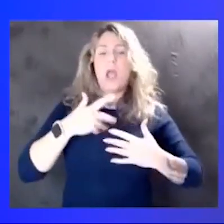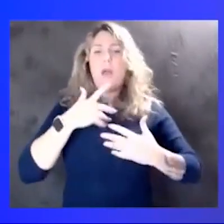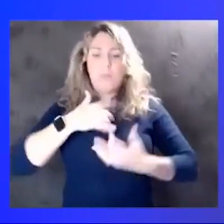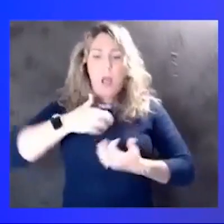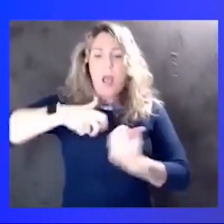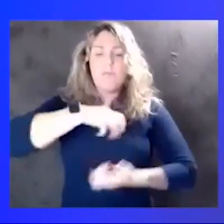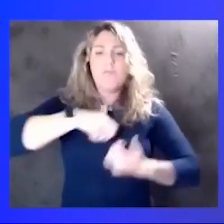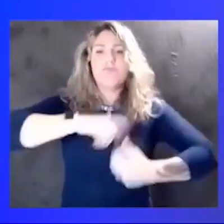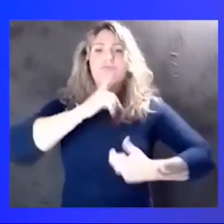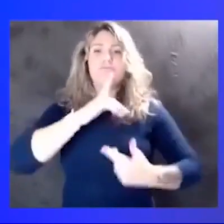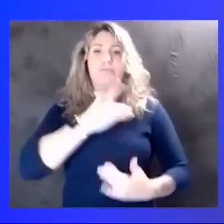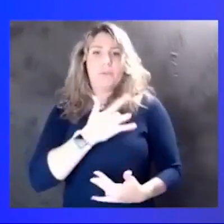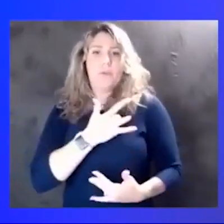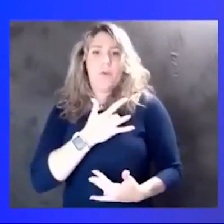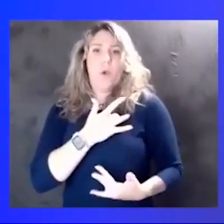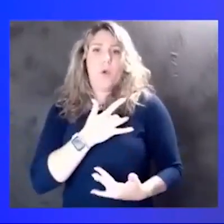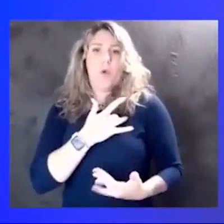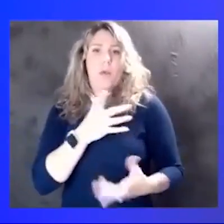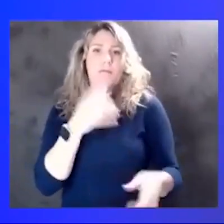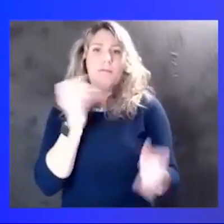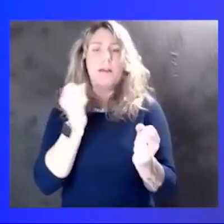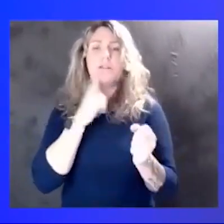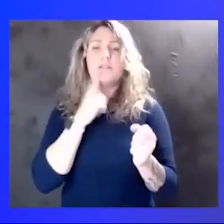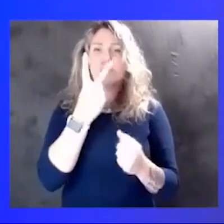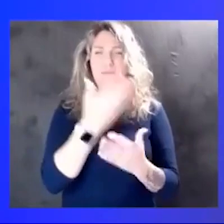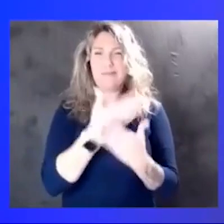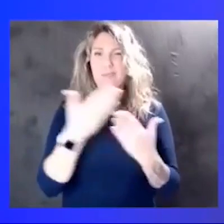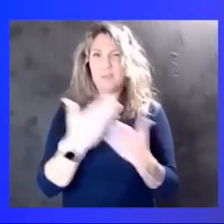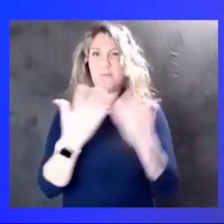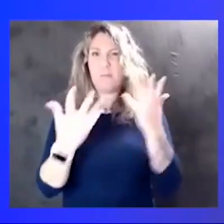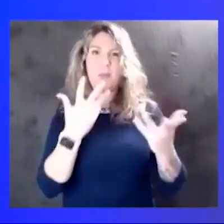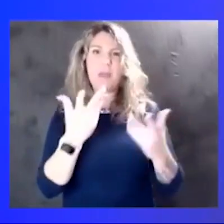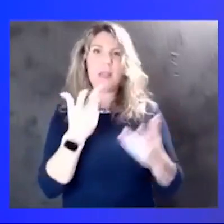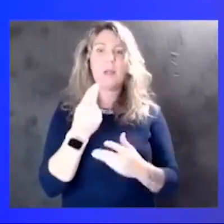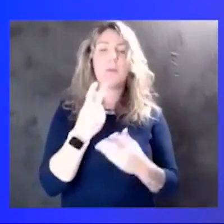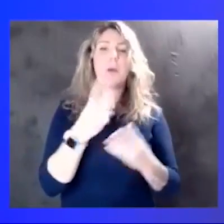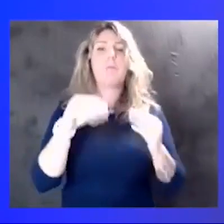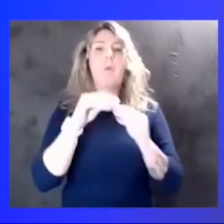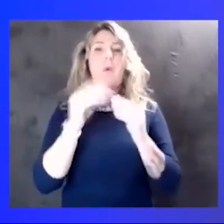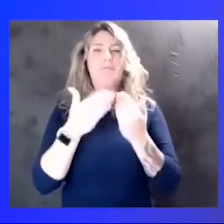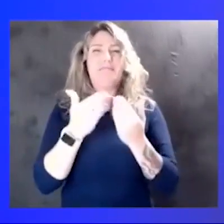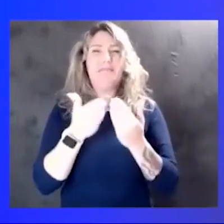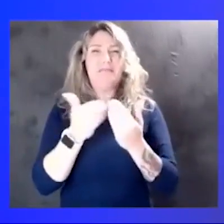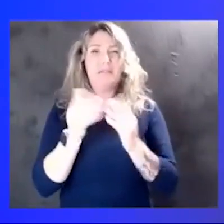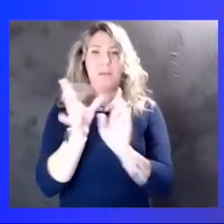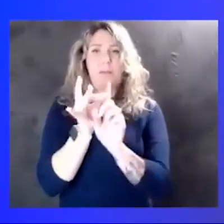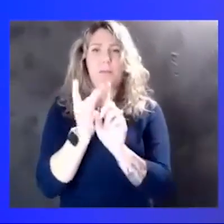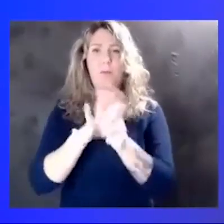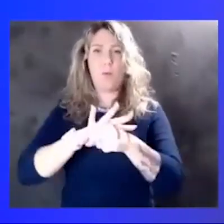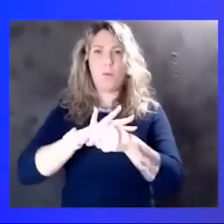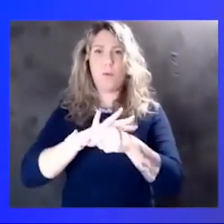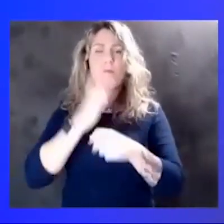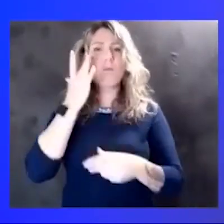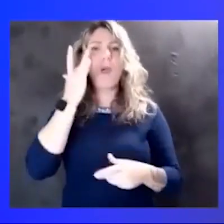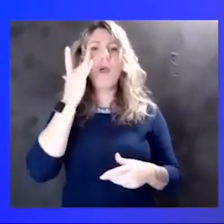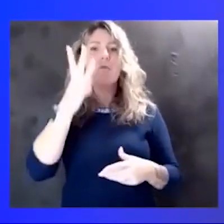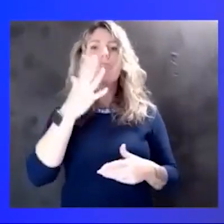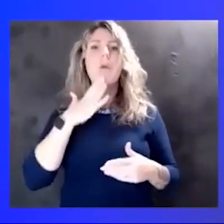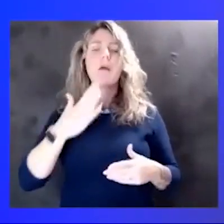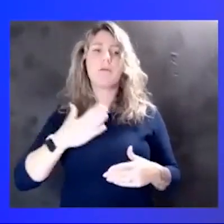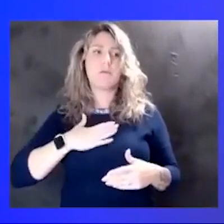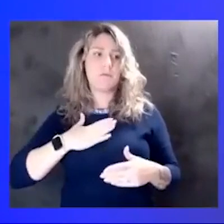So two things. I think that's probably what made me a little bit more susceptible to getting COVID because my immune system wasn't quite on par